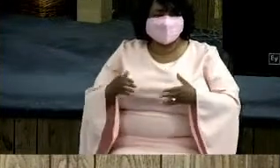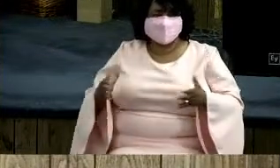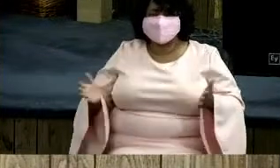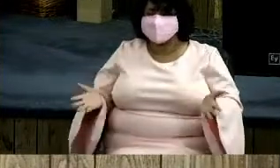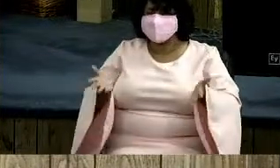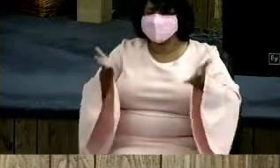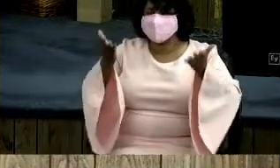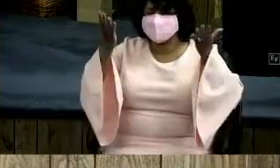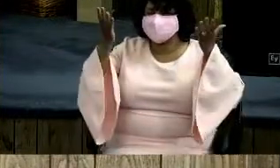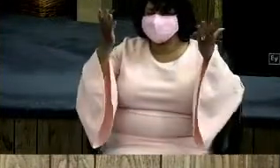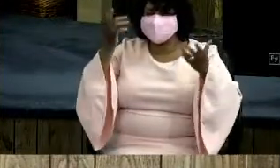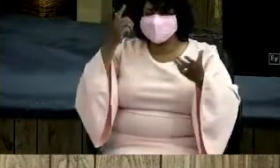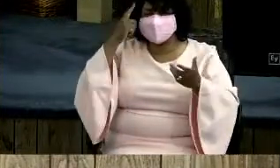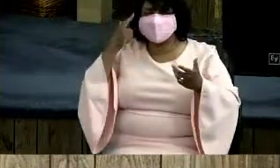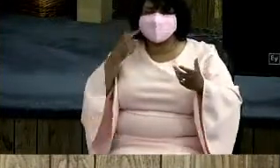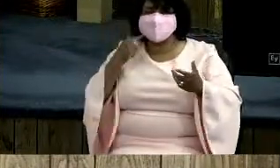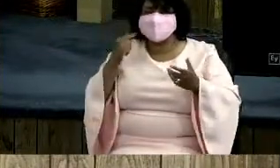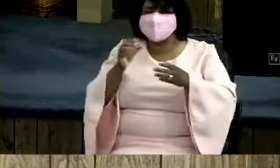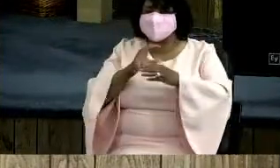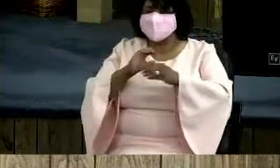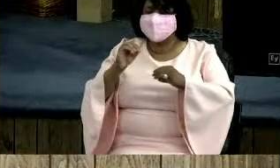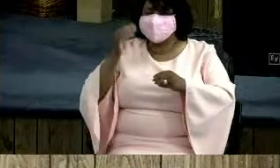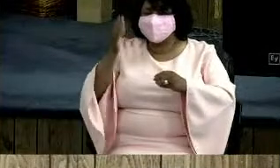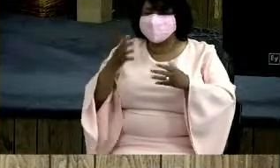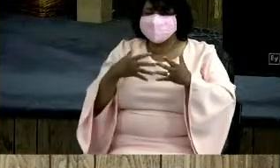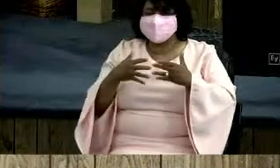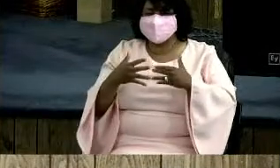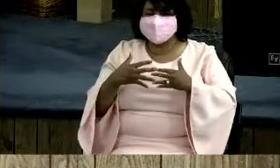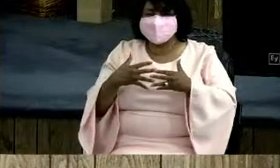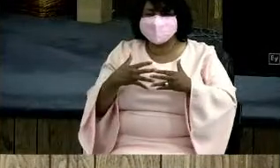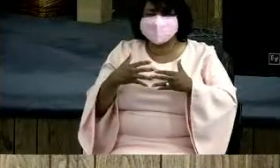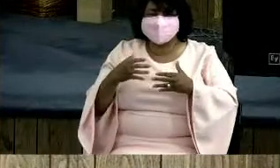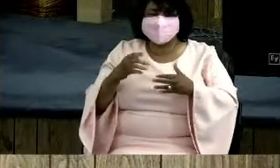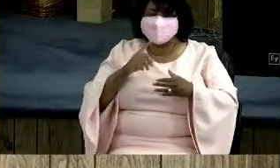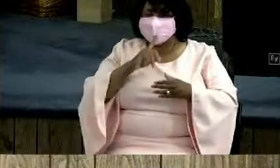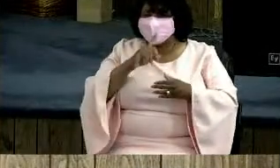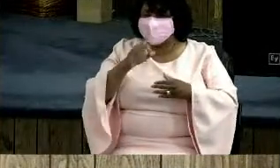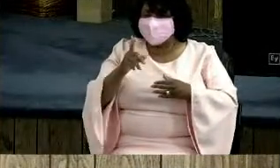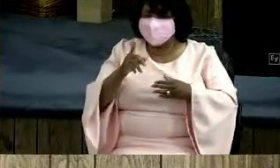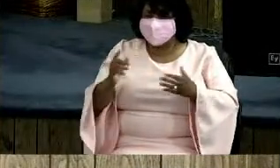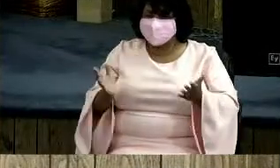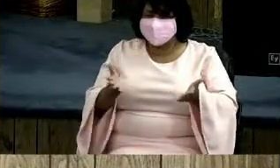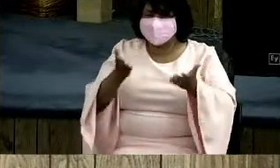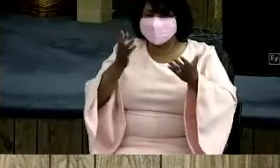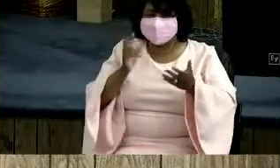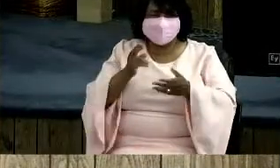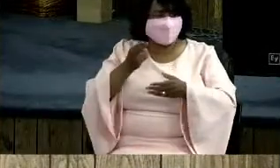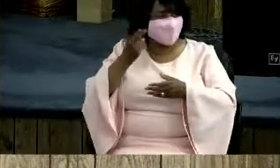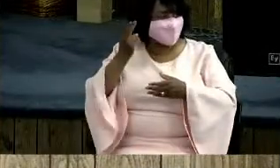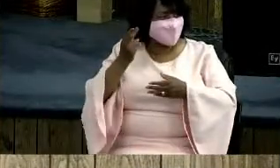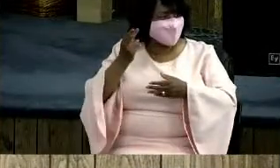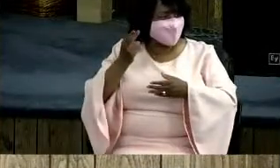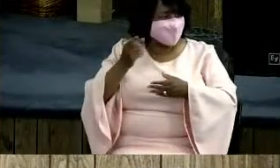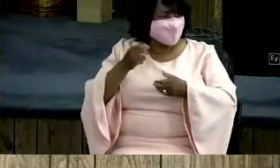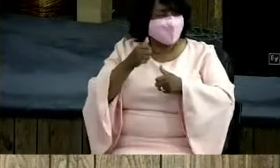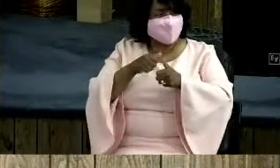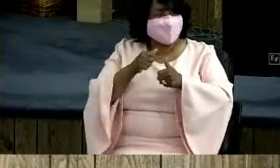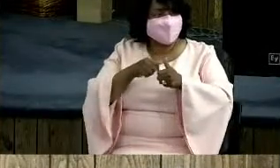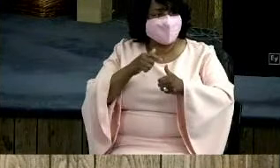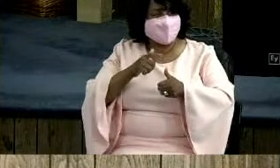your heads, O ye gates, and be ye lifted up, ye everlasting